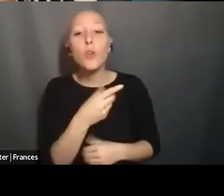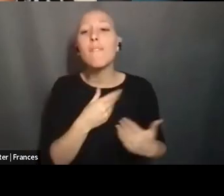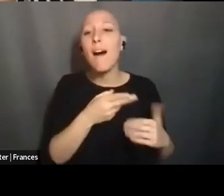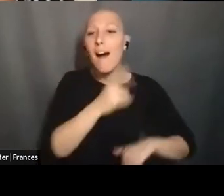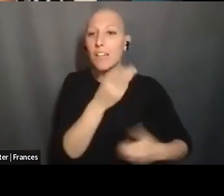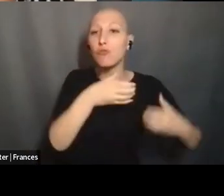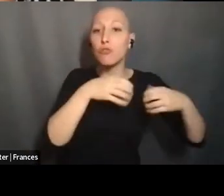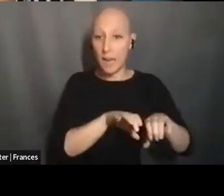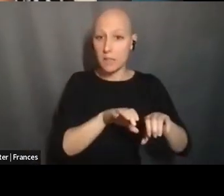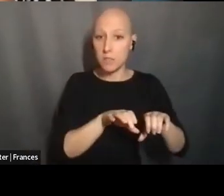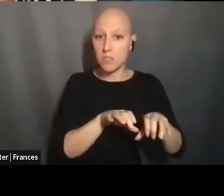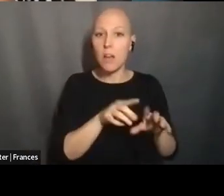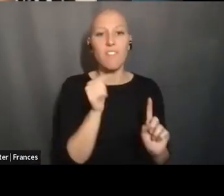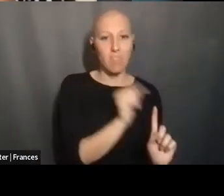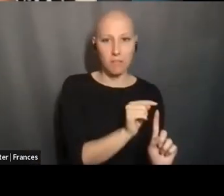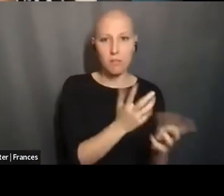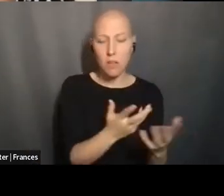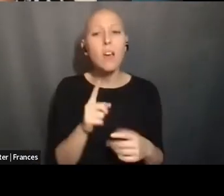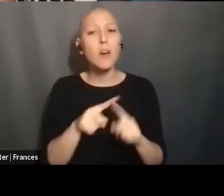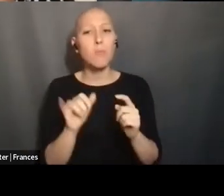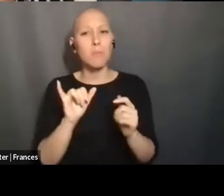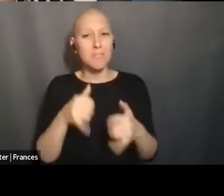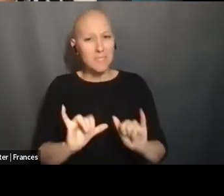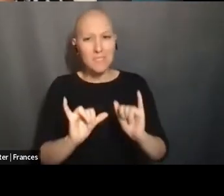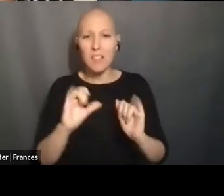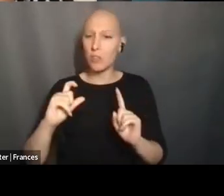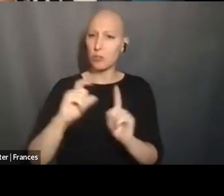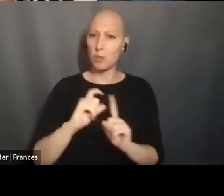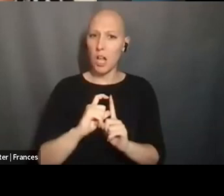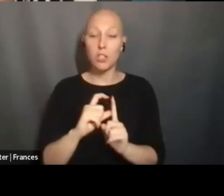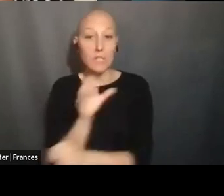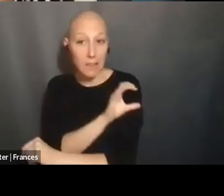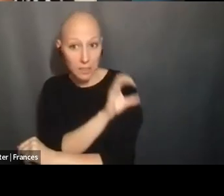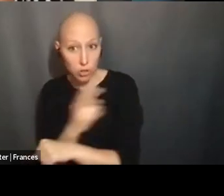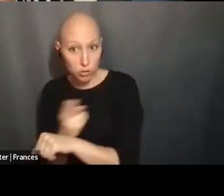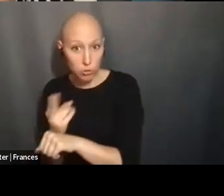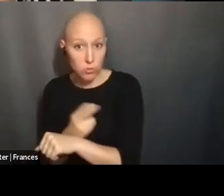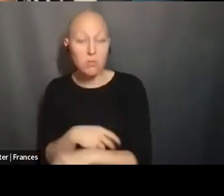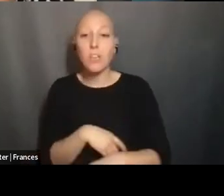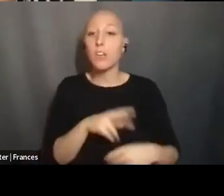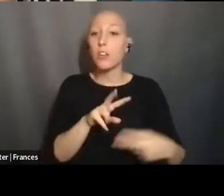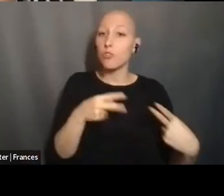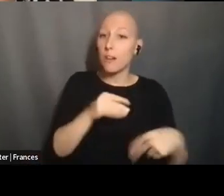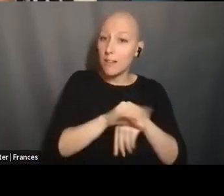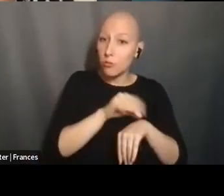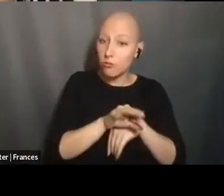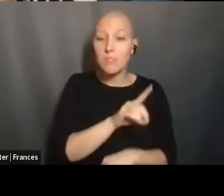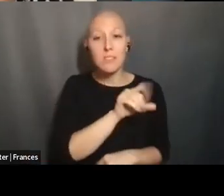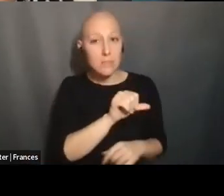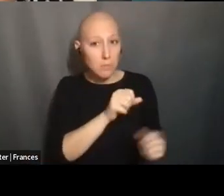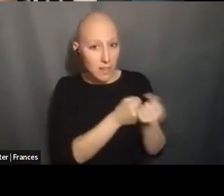this disconnect between the terminology that clinicians are used to using and genetic counselor and disability advocates are trying to